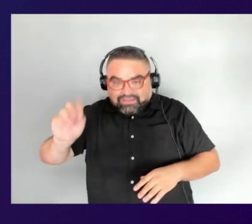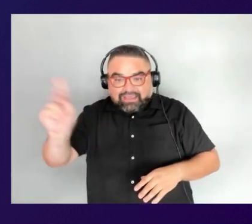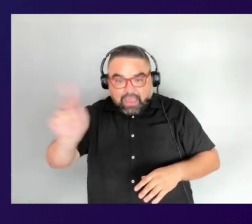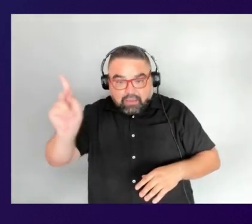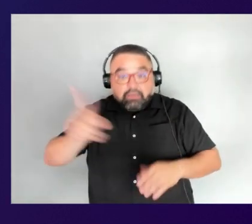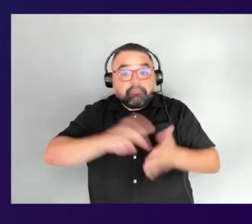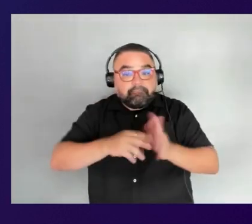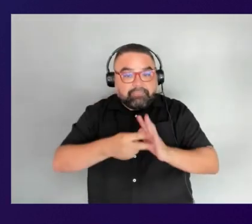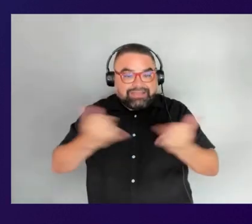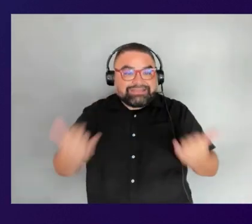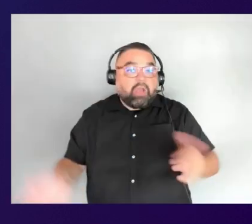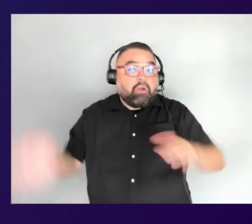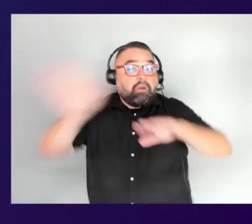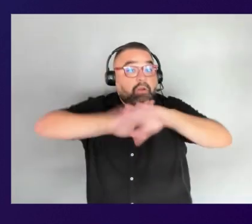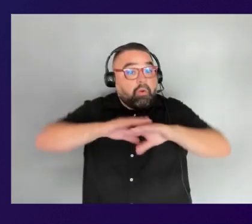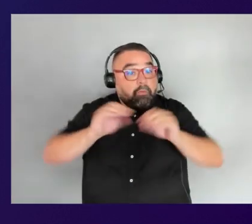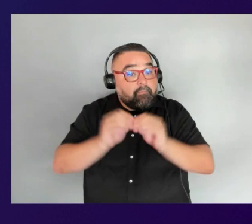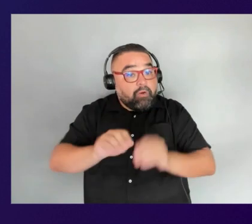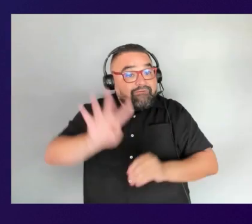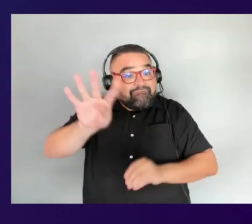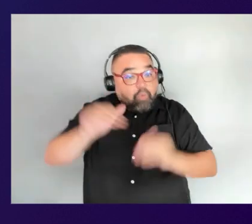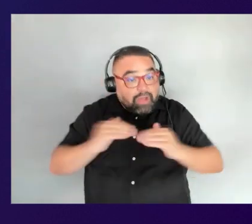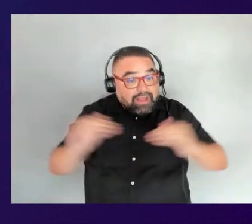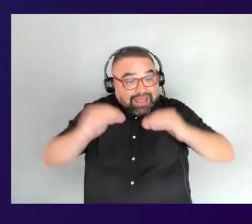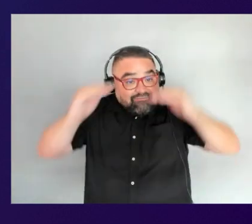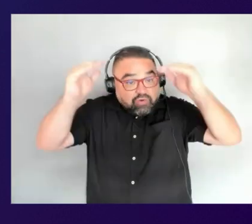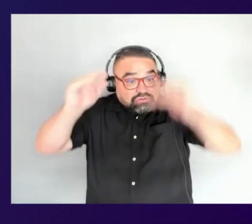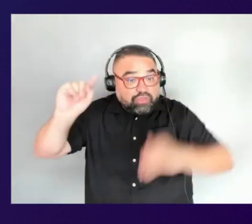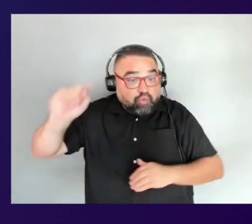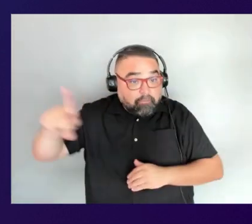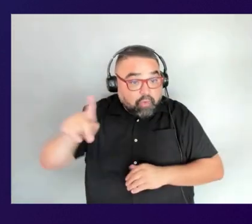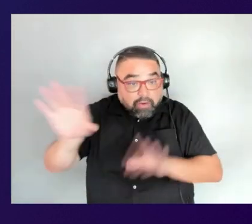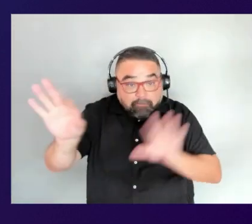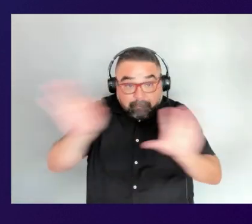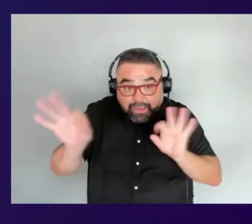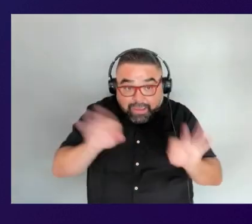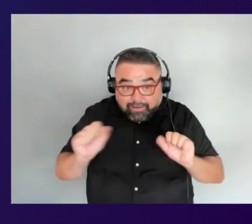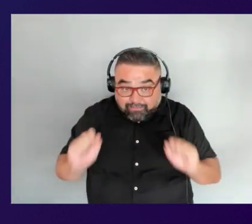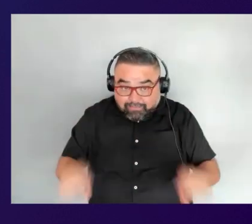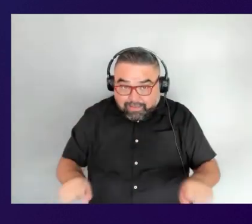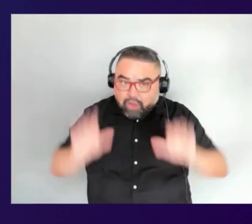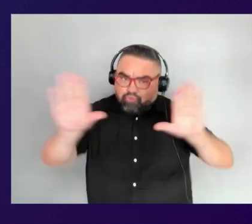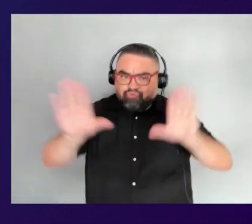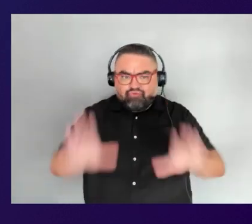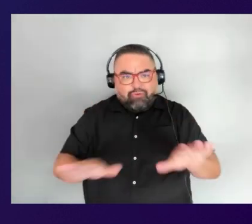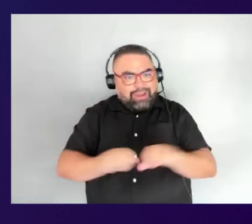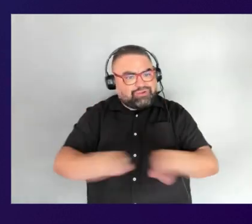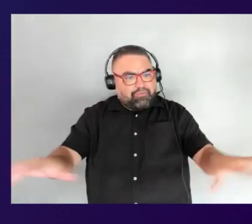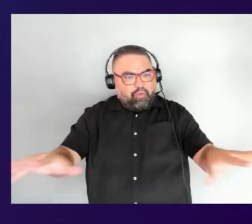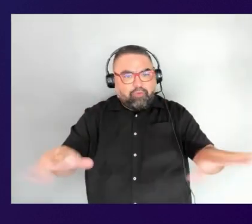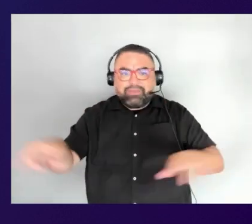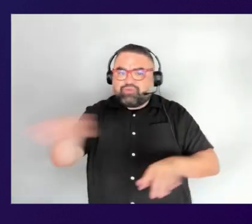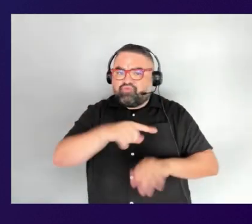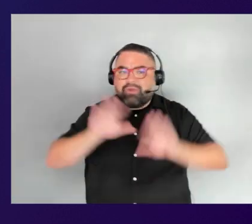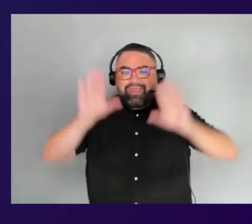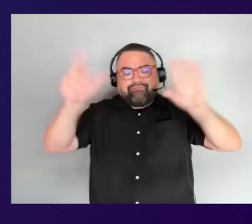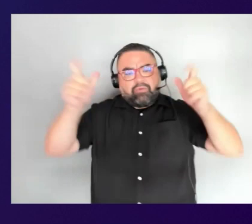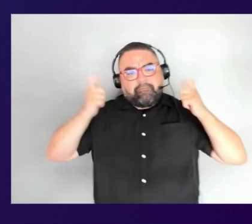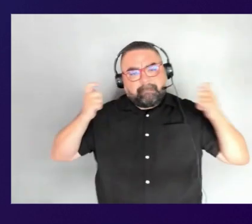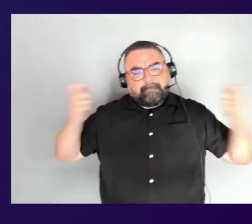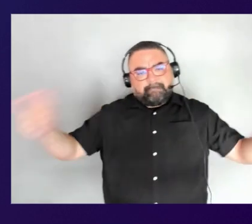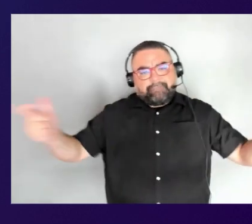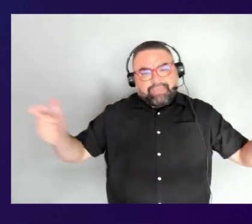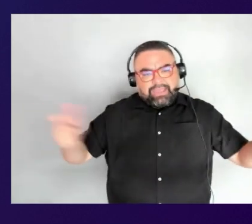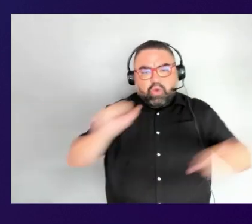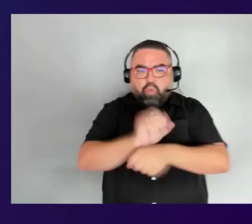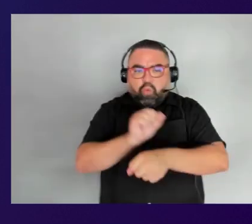now have an additional 4 levels of throughput to choose from. And this is great for deployments where you have large sequential workflows like